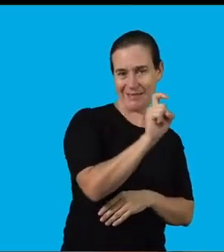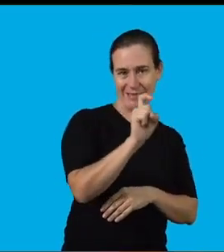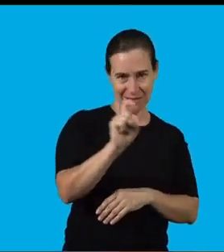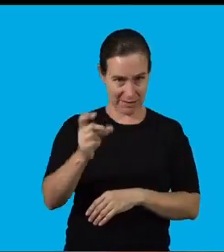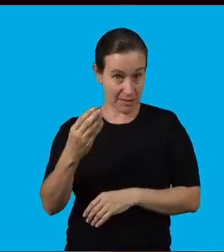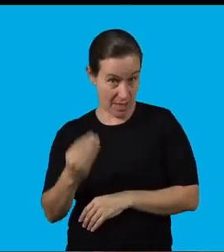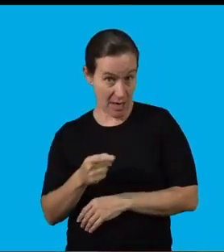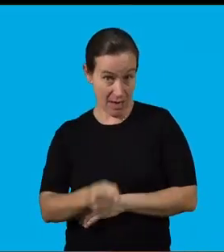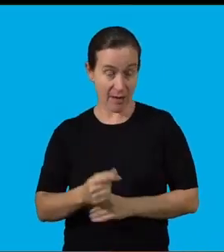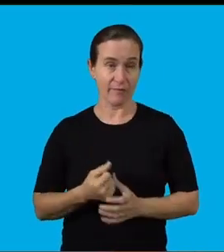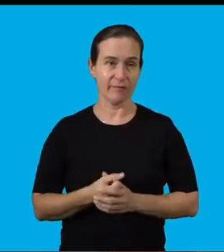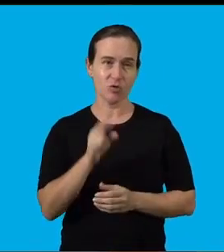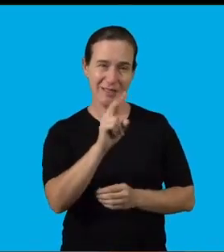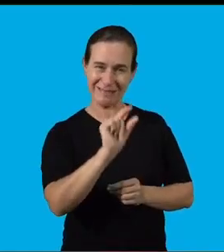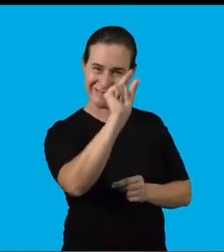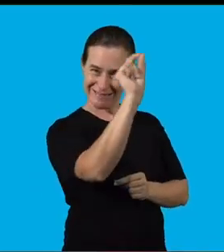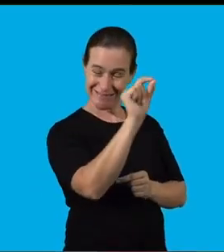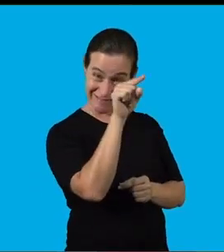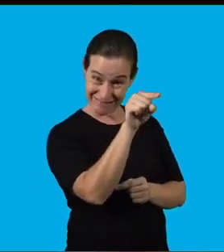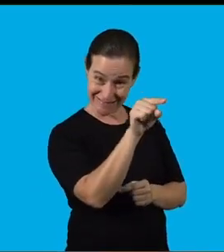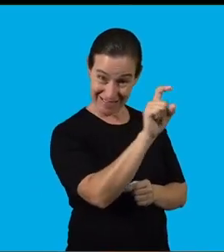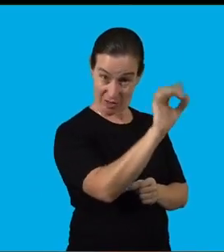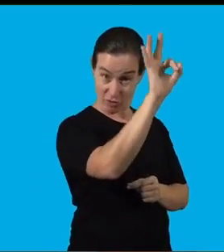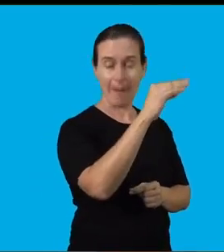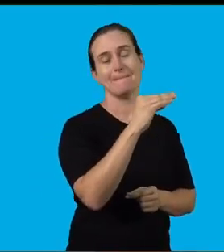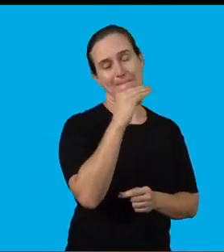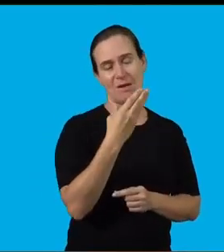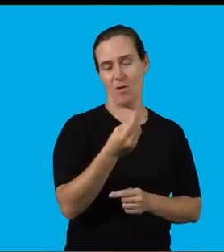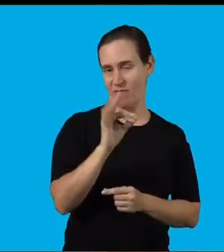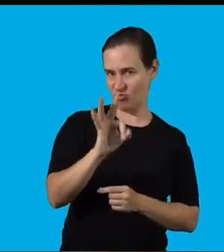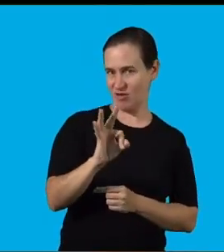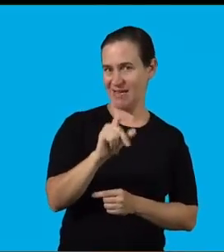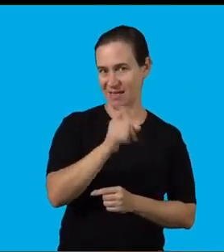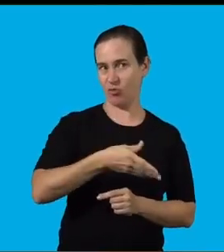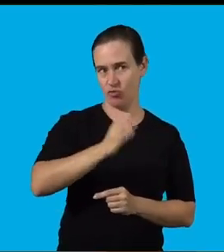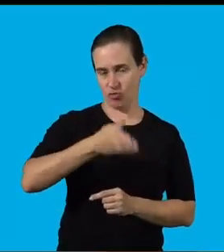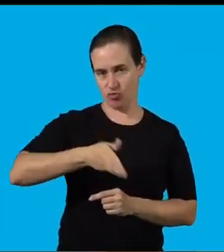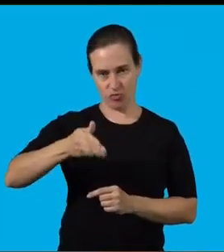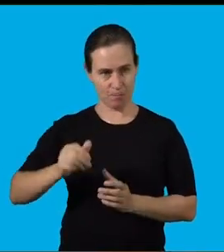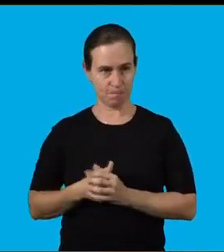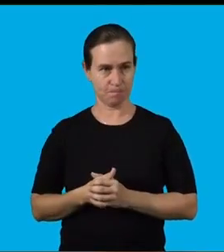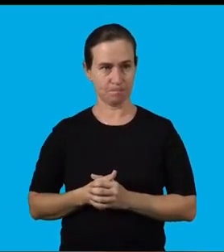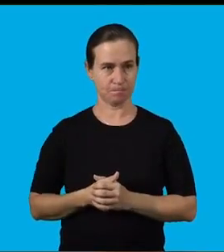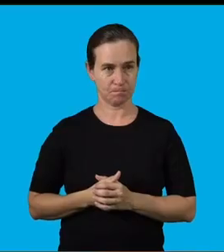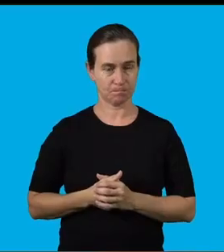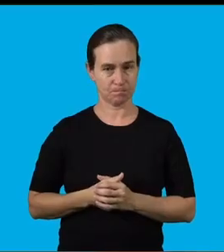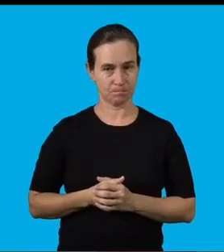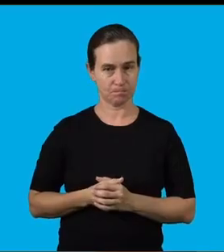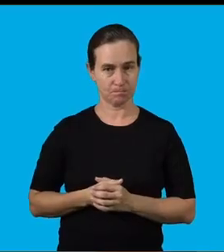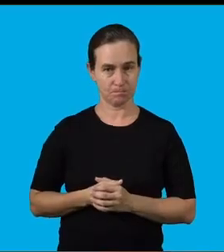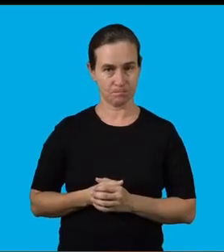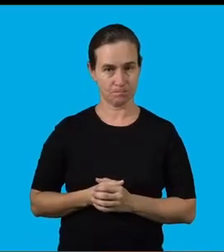3 x-intercepts. The power here telling you how many roots you should have. So they're generally